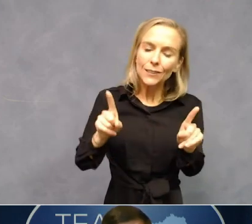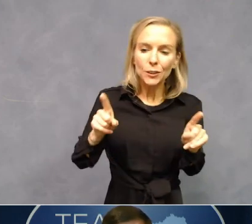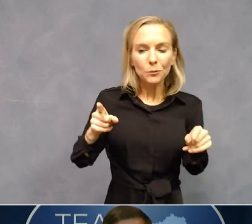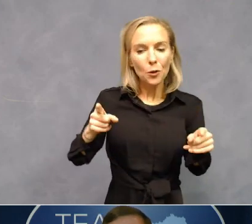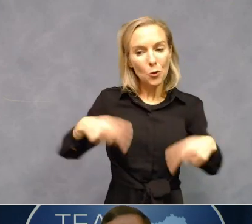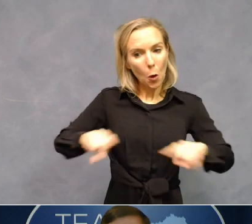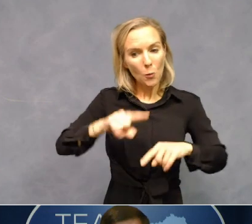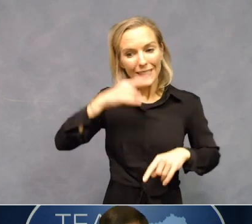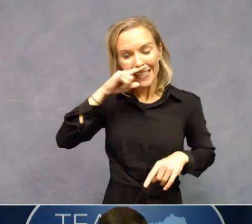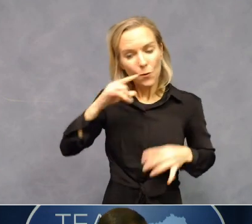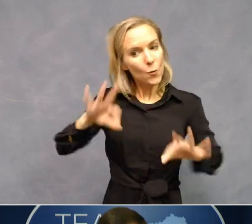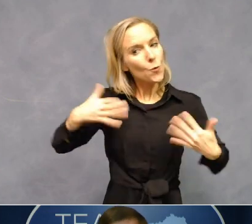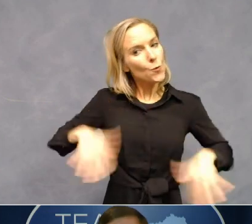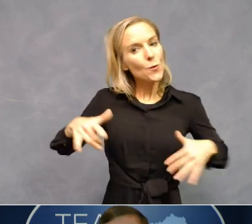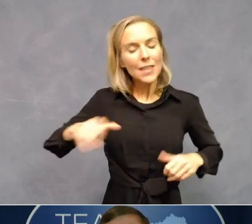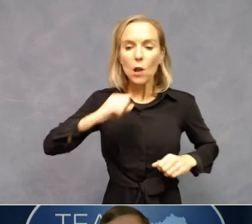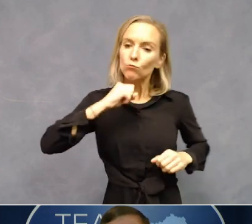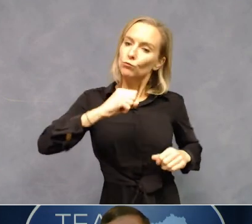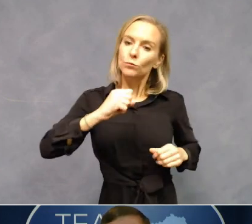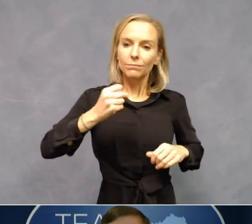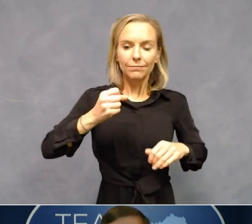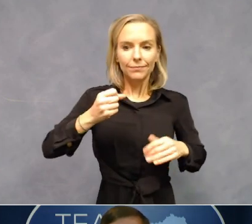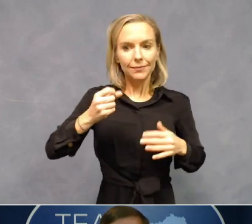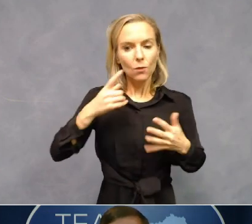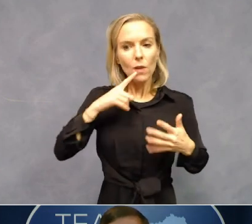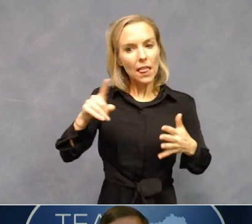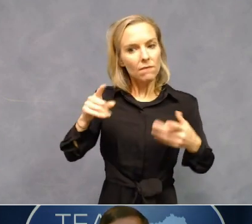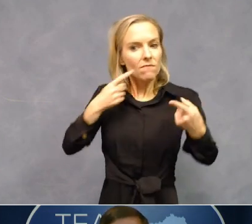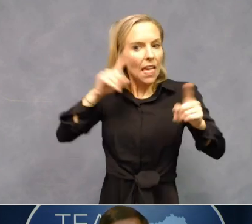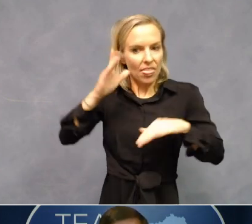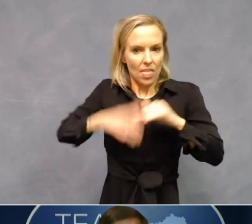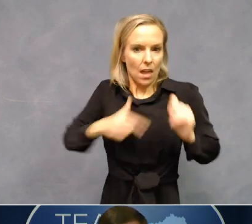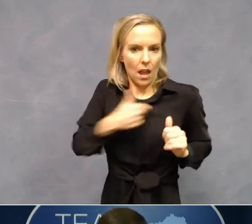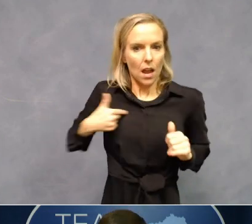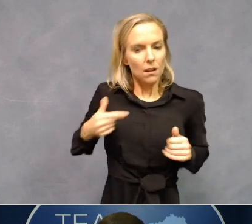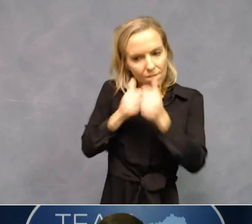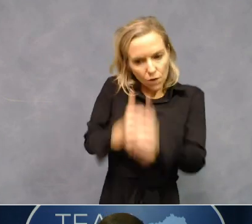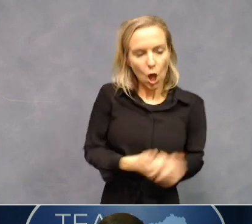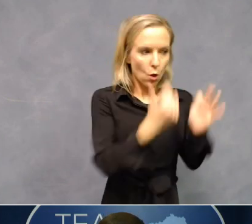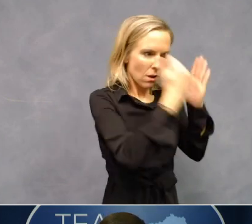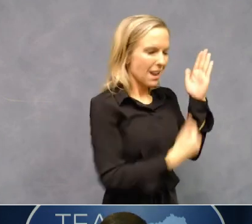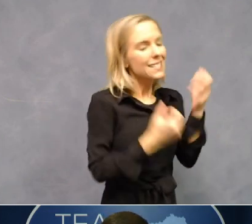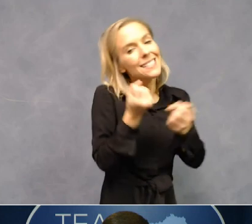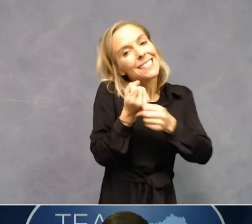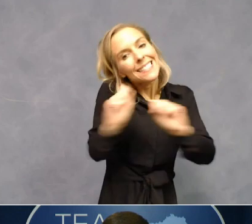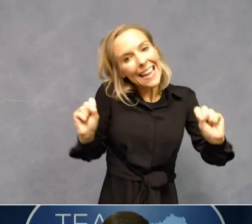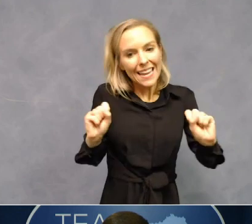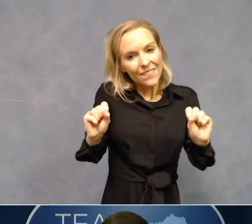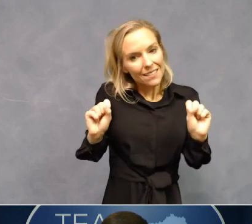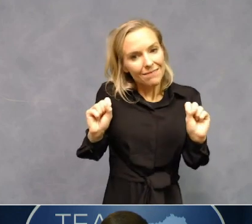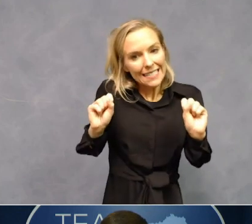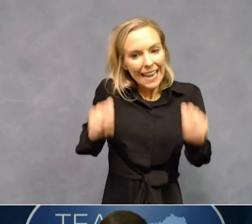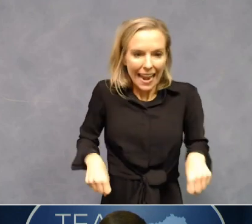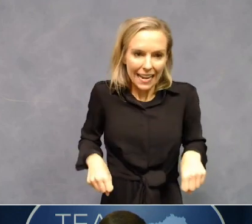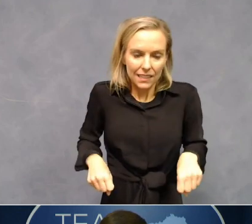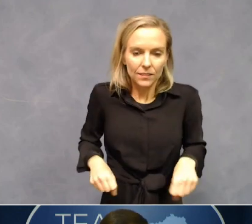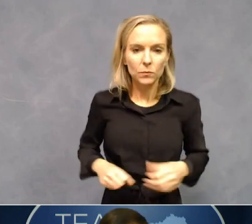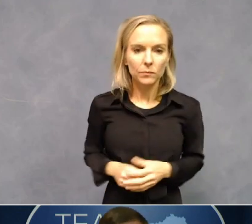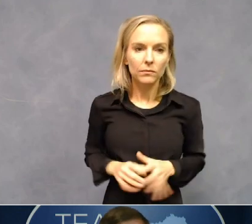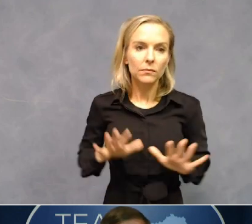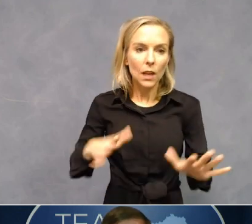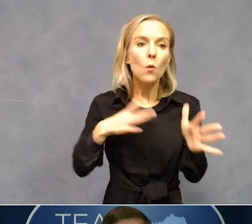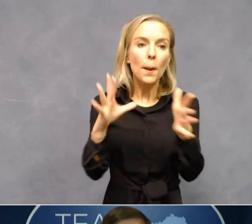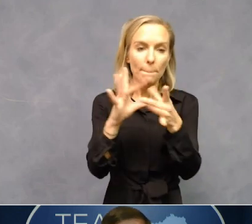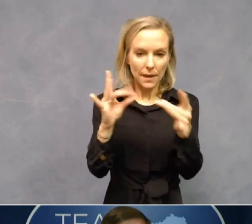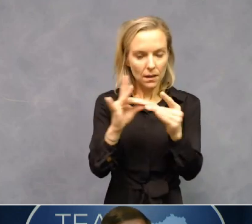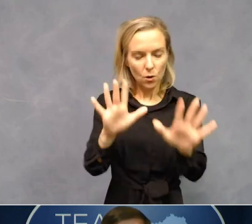are. Follow the guidance, and that'll make it as safe as it can be. And I just want to mention, we